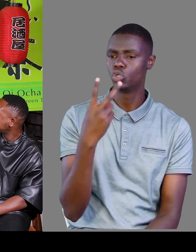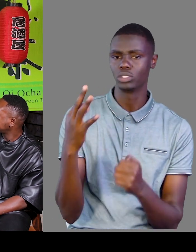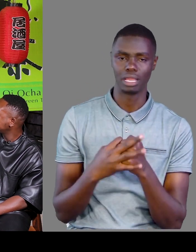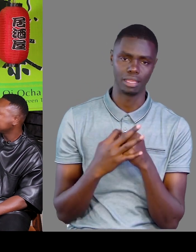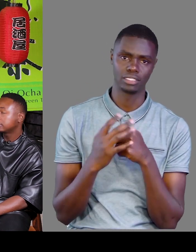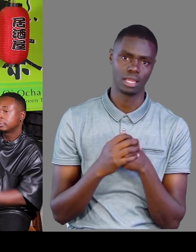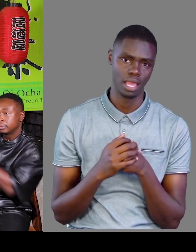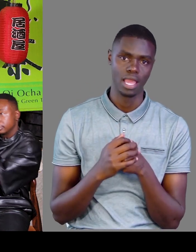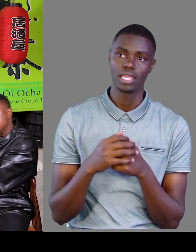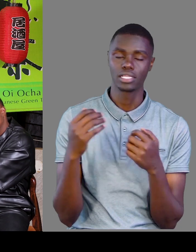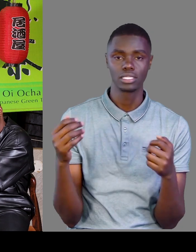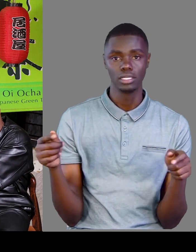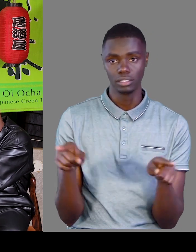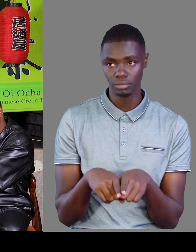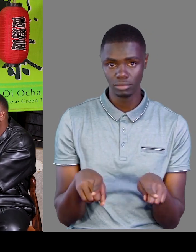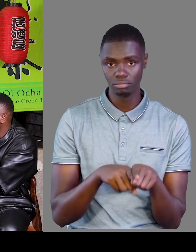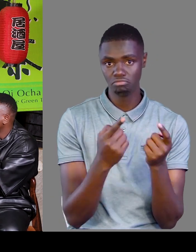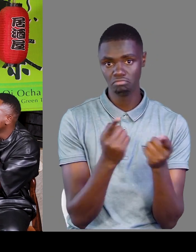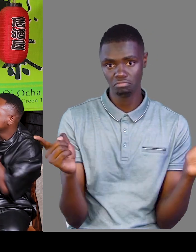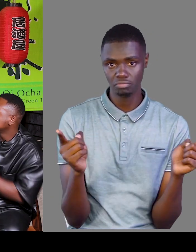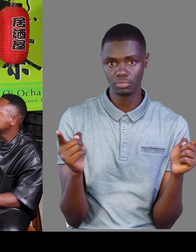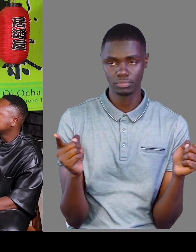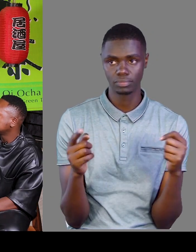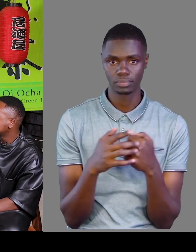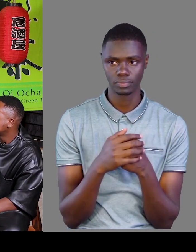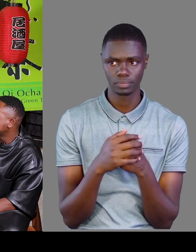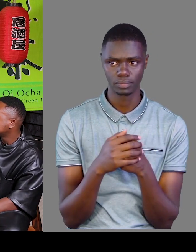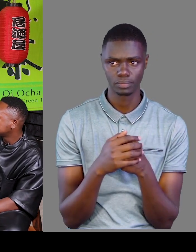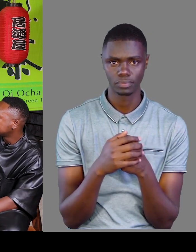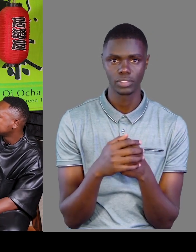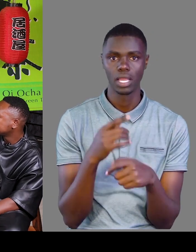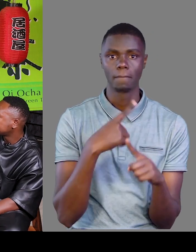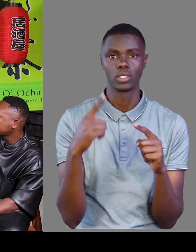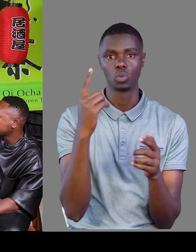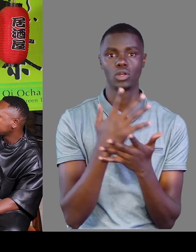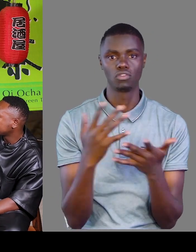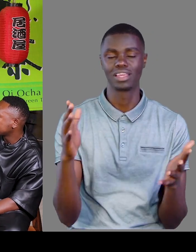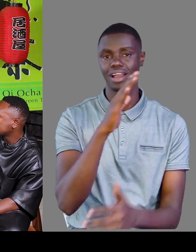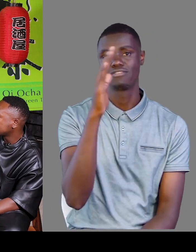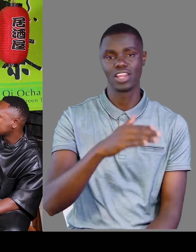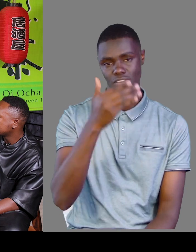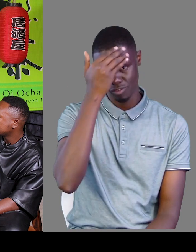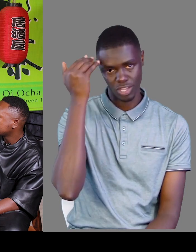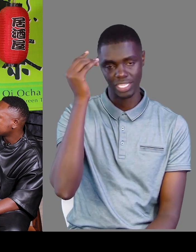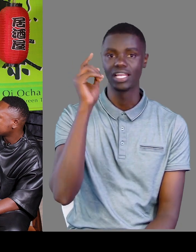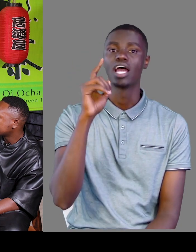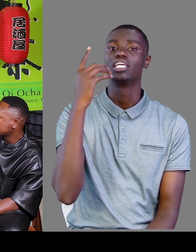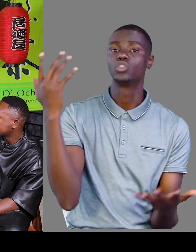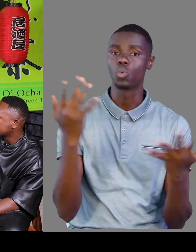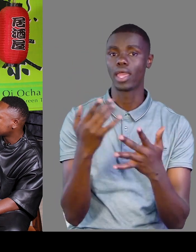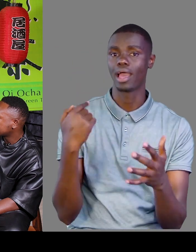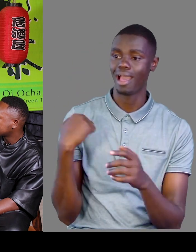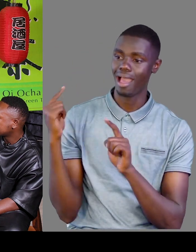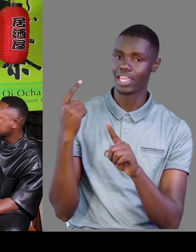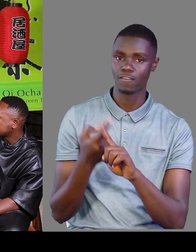So yes, I will indulge like all of you. I will be deep in the indulgement. But one of the things I'll never forget is one, where I'm coming